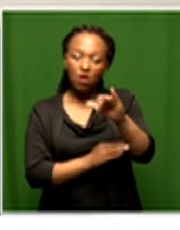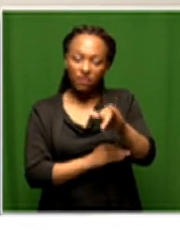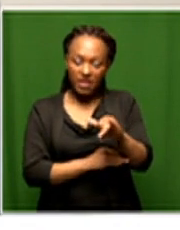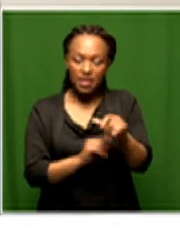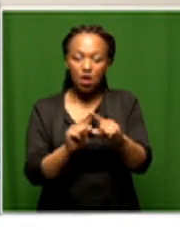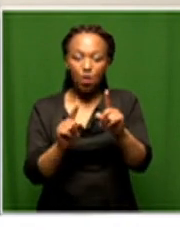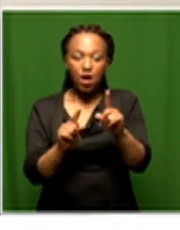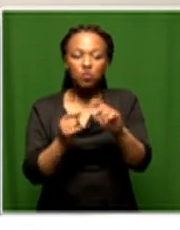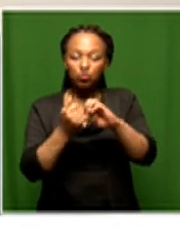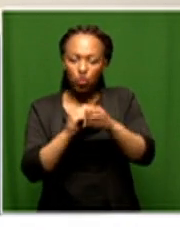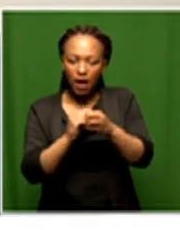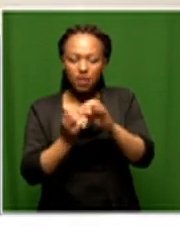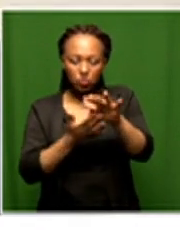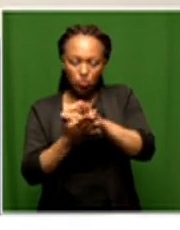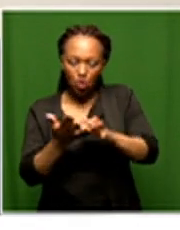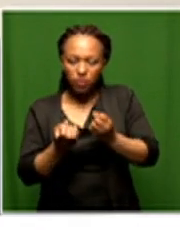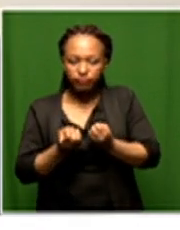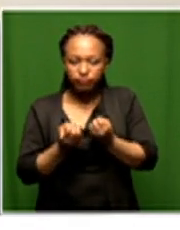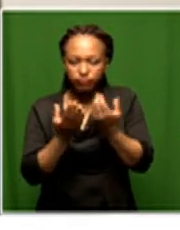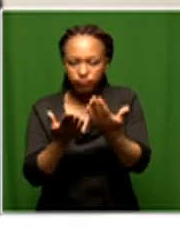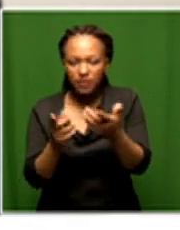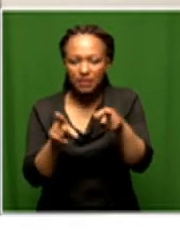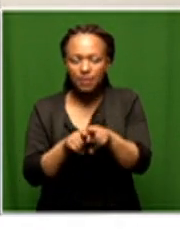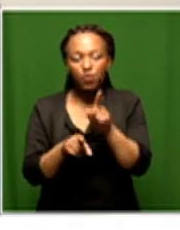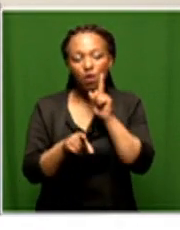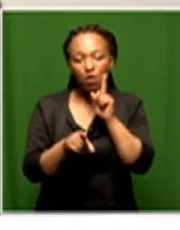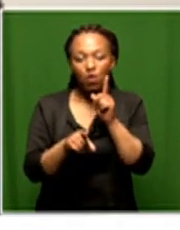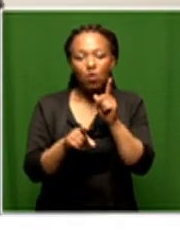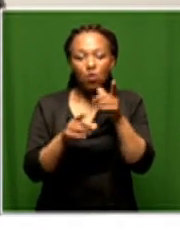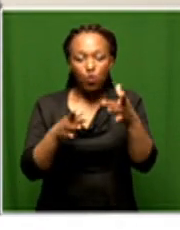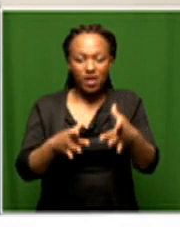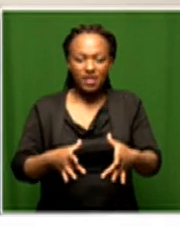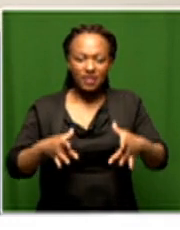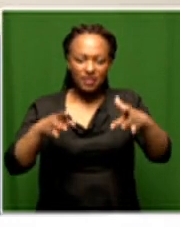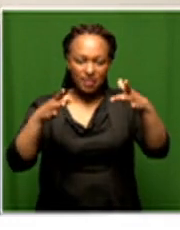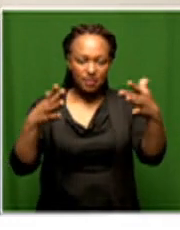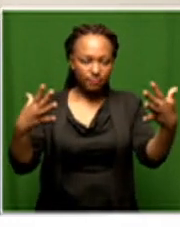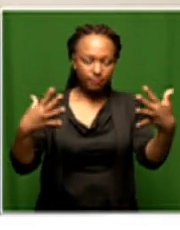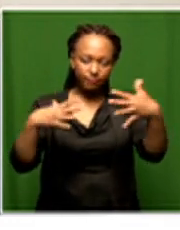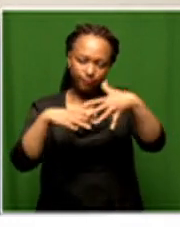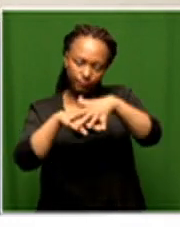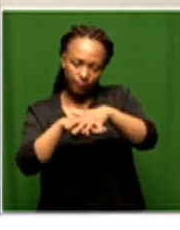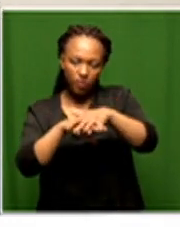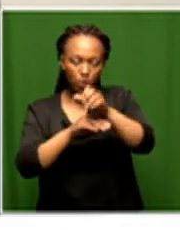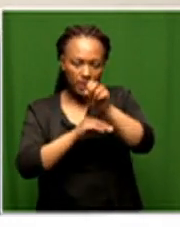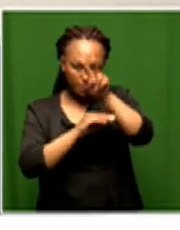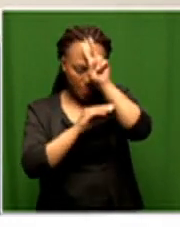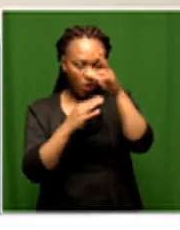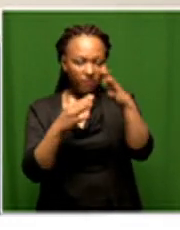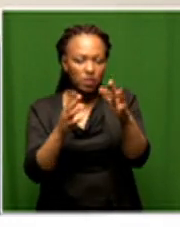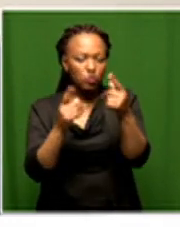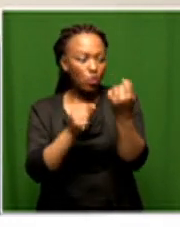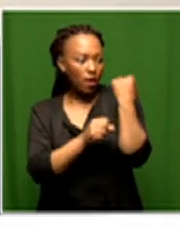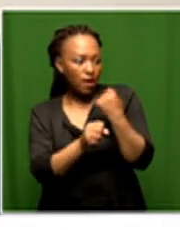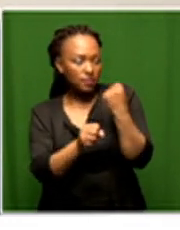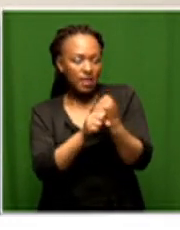telling the story. And like I said, it's an ode. If you look at with the tin that I created, it's an ode to what the Springboks did last year, which also